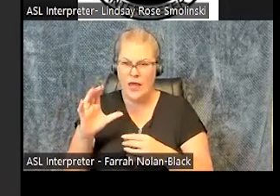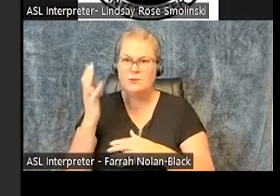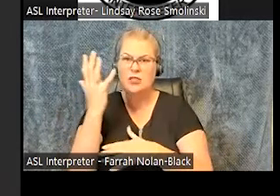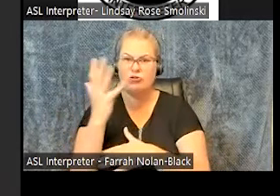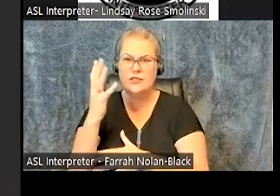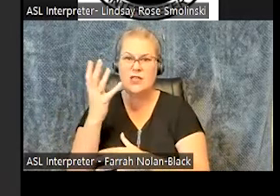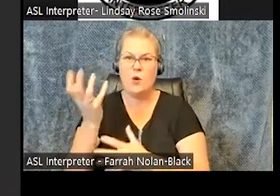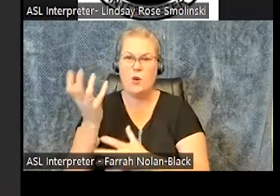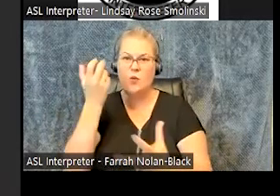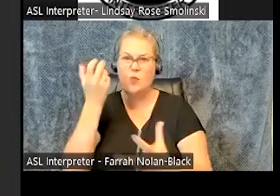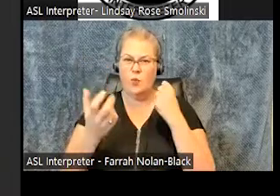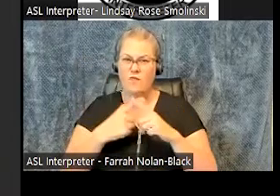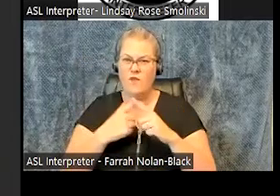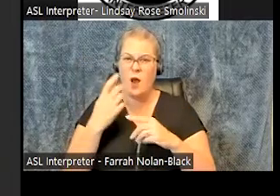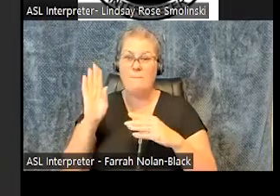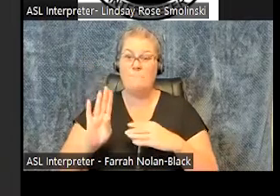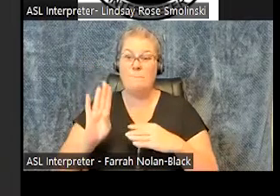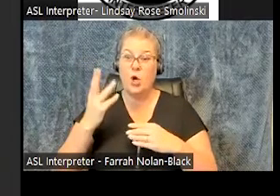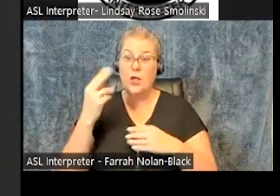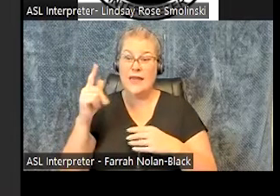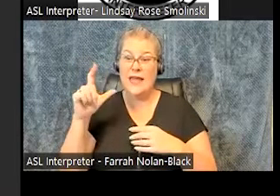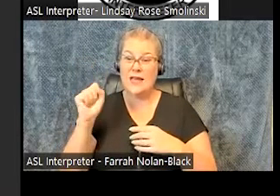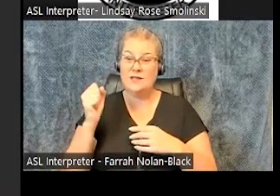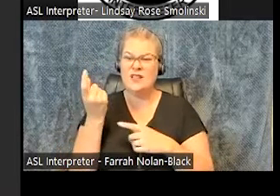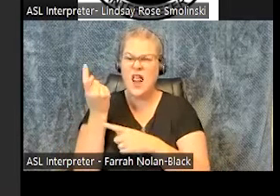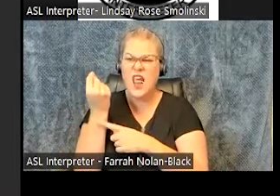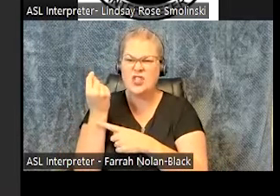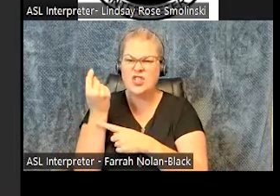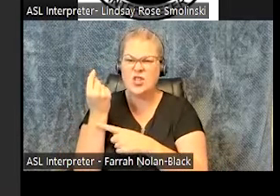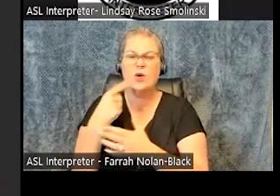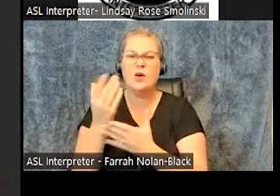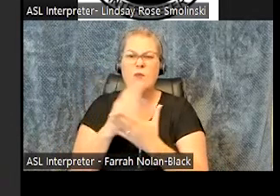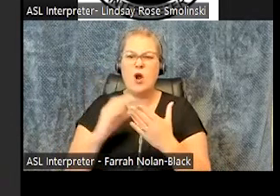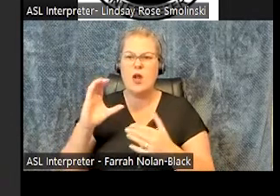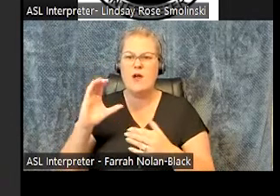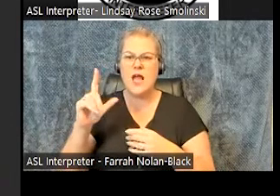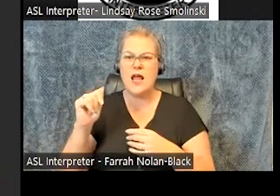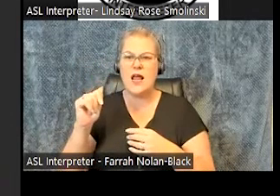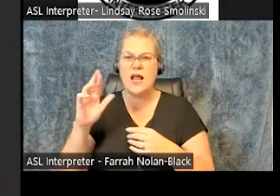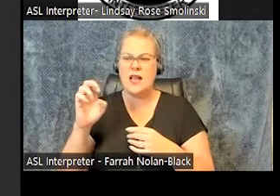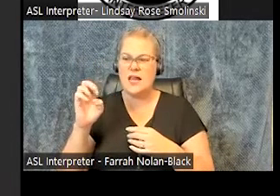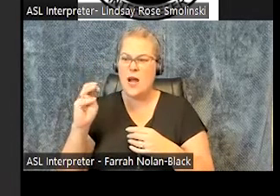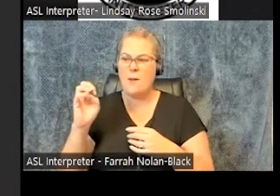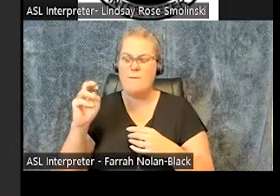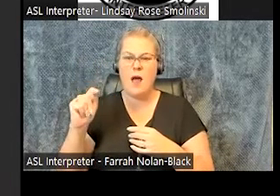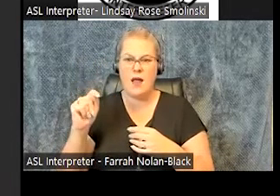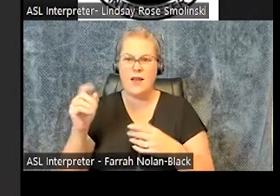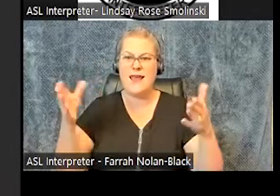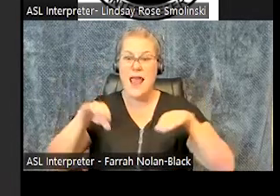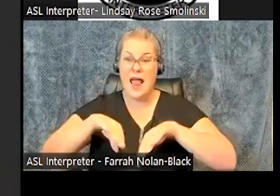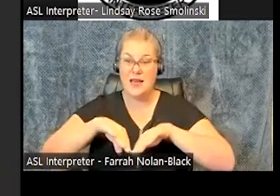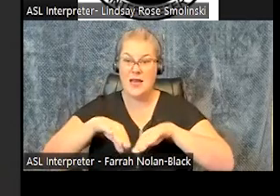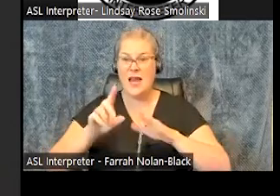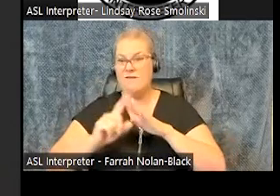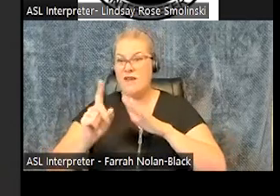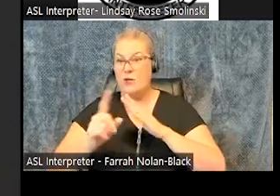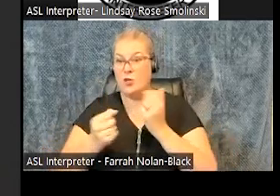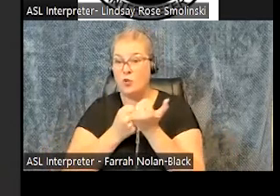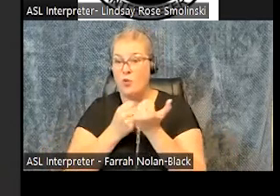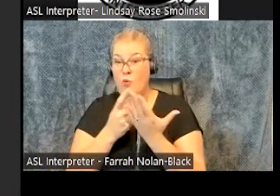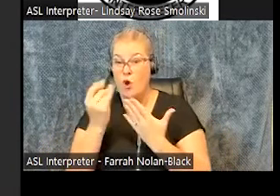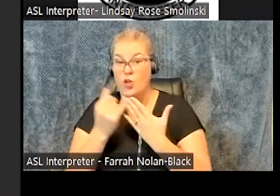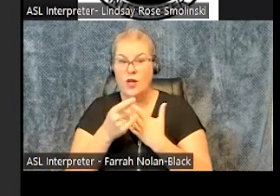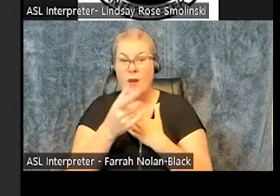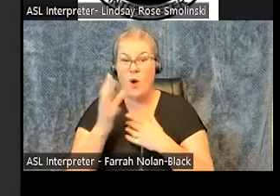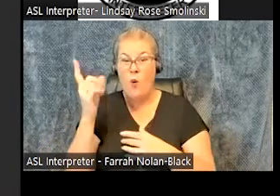the Berkeley Hills about a year ago. That was part of the Claremont Canyon Evacuation Support Project. This is about 1,900 logs